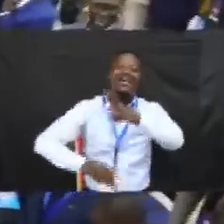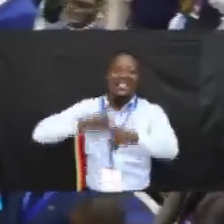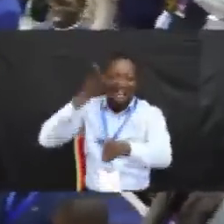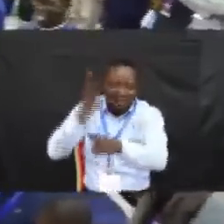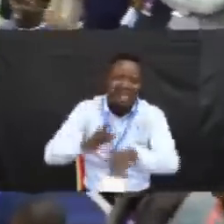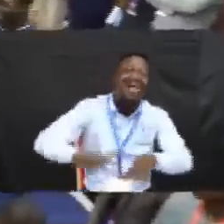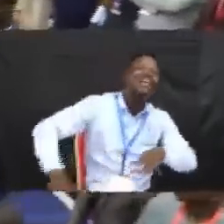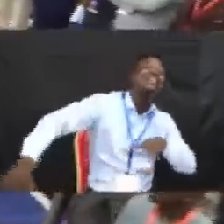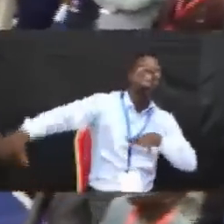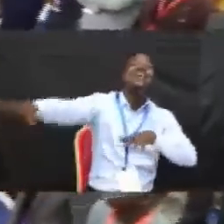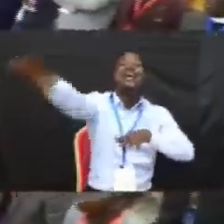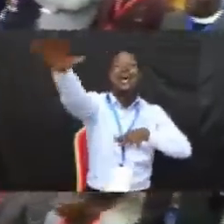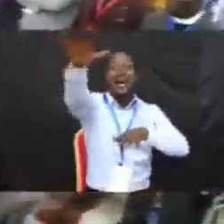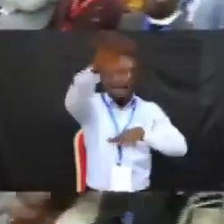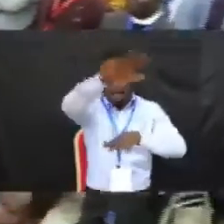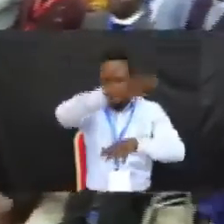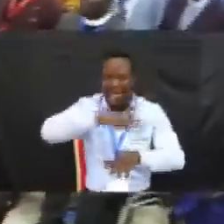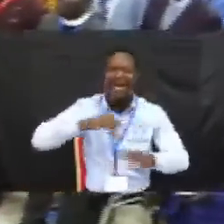Yes.